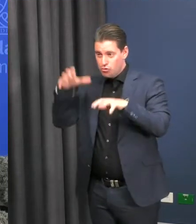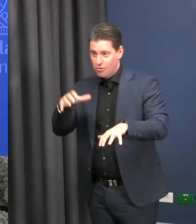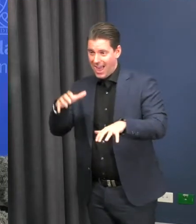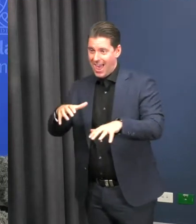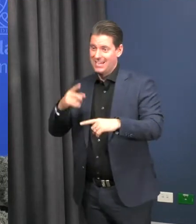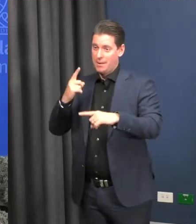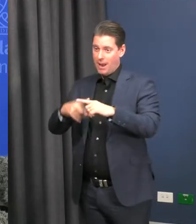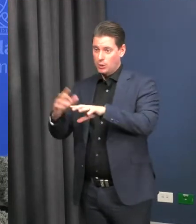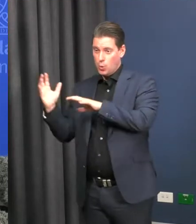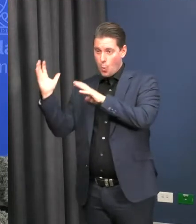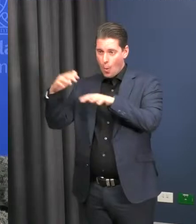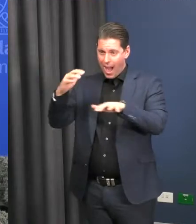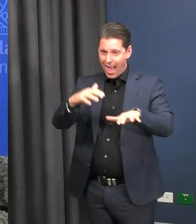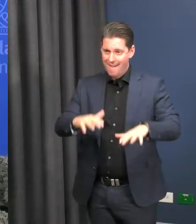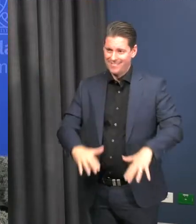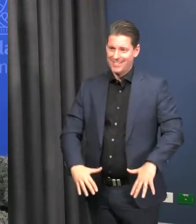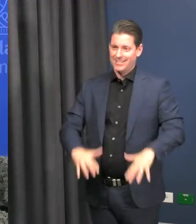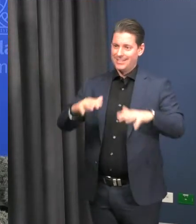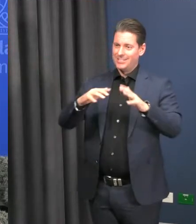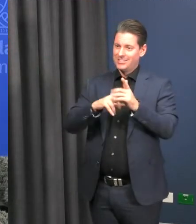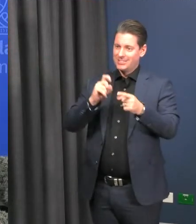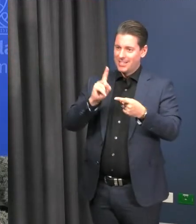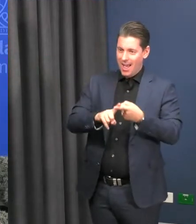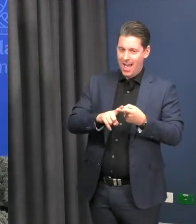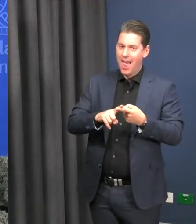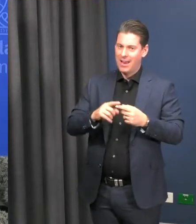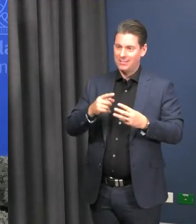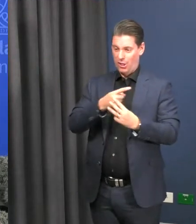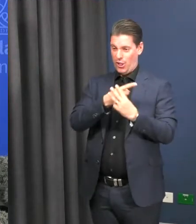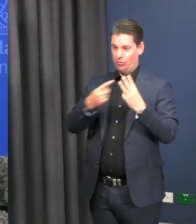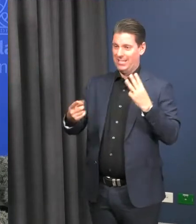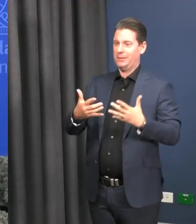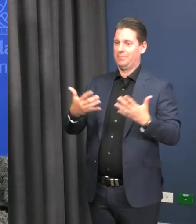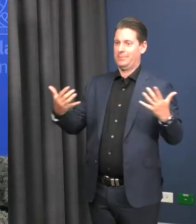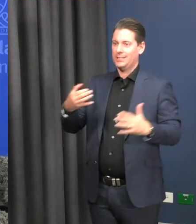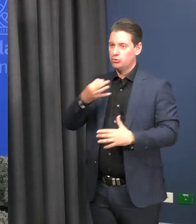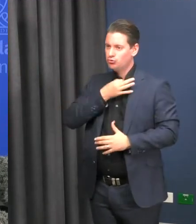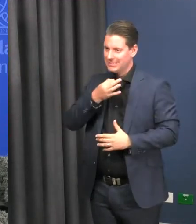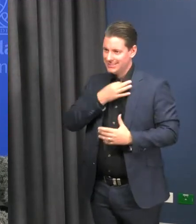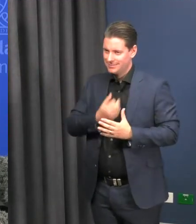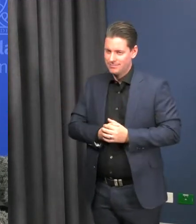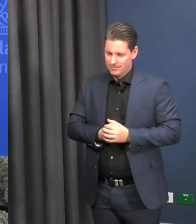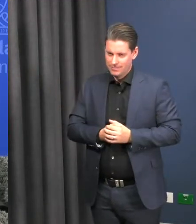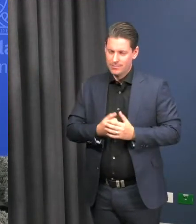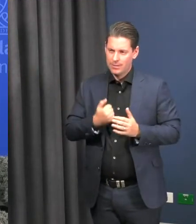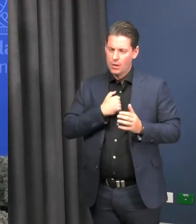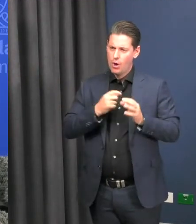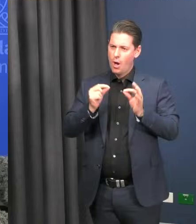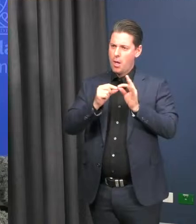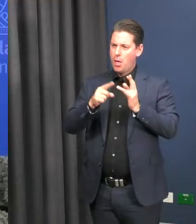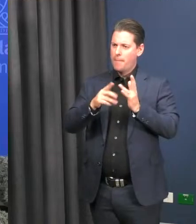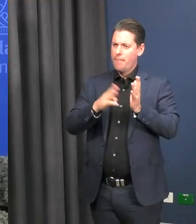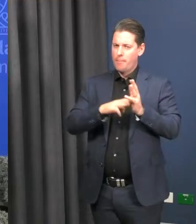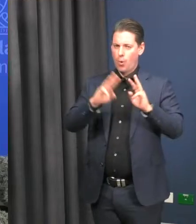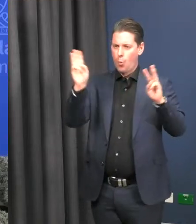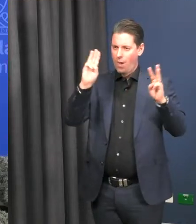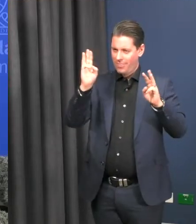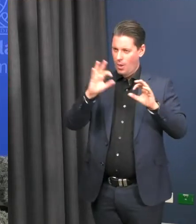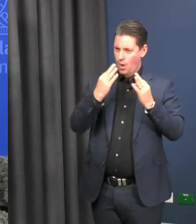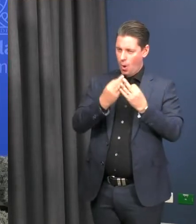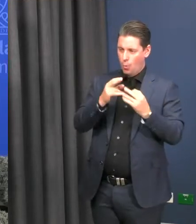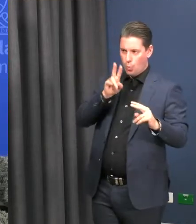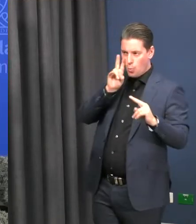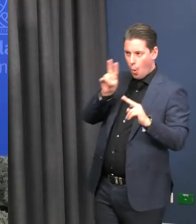risks. This situation is still evolving, and the Bureau will update our warnings for all of these hazards as the